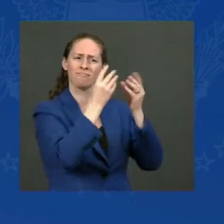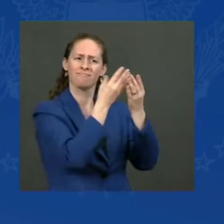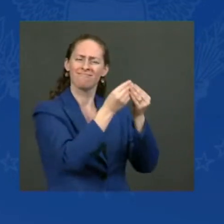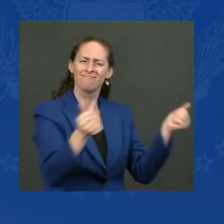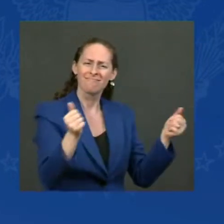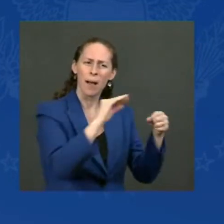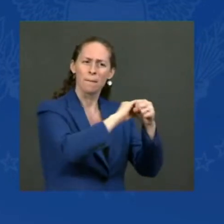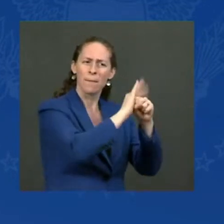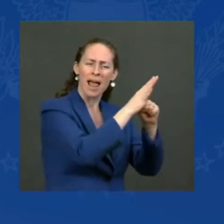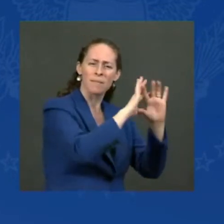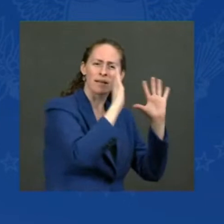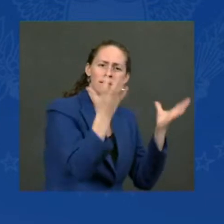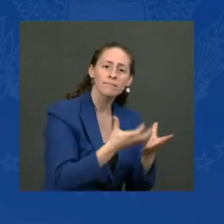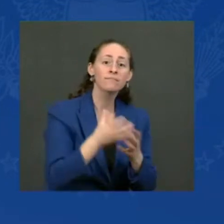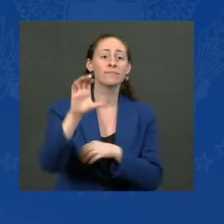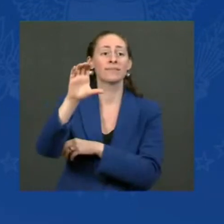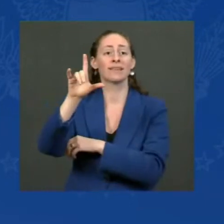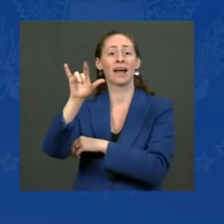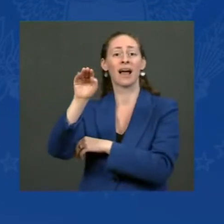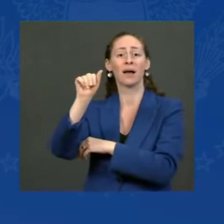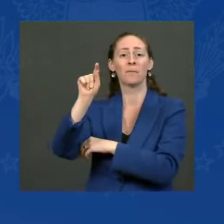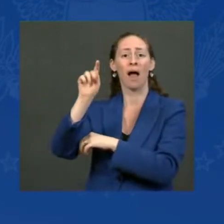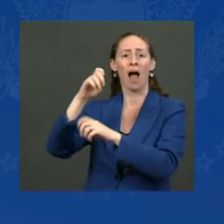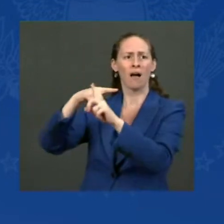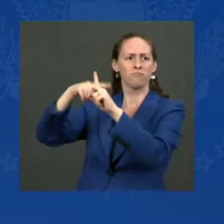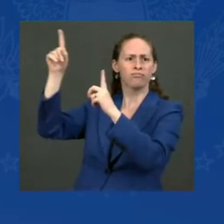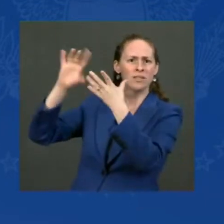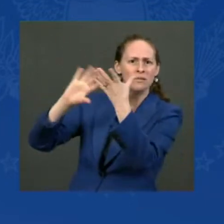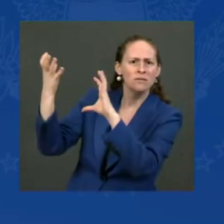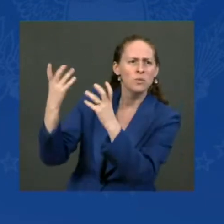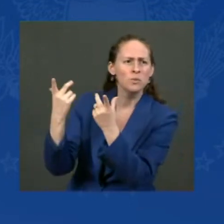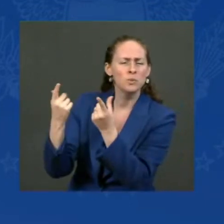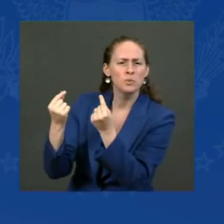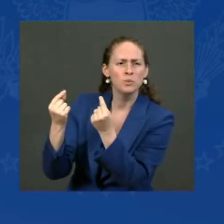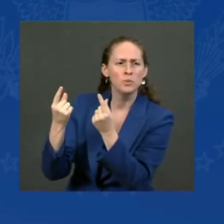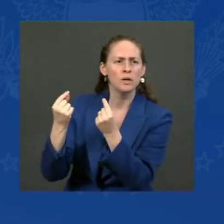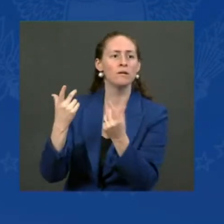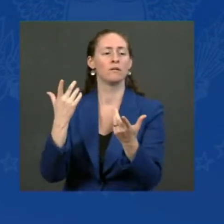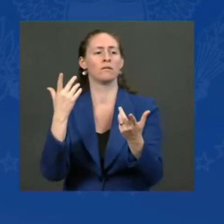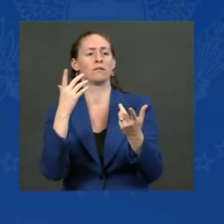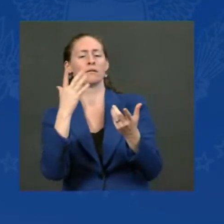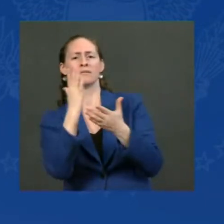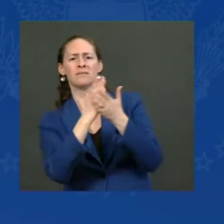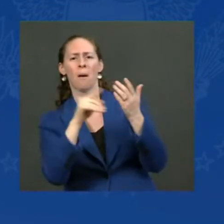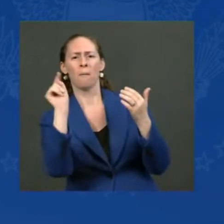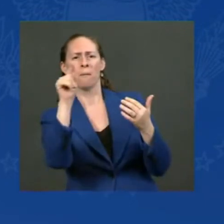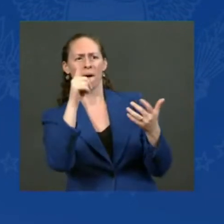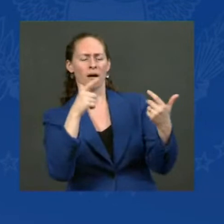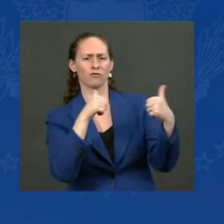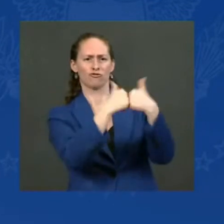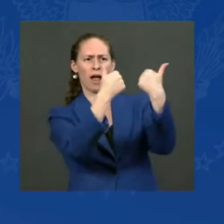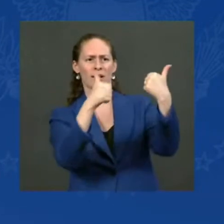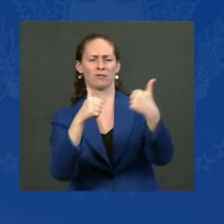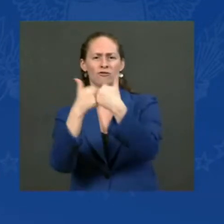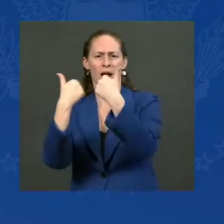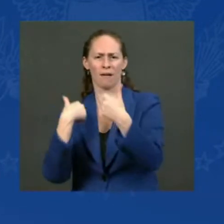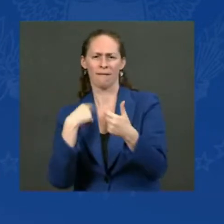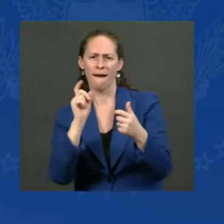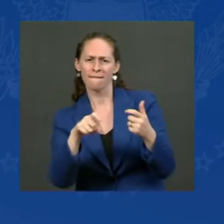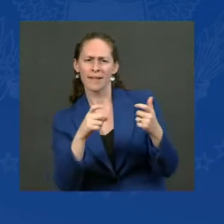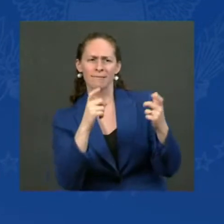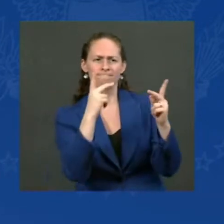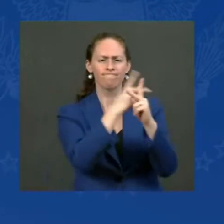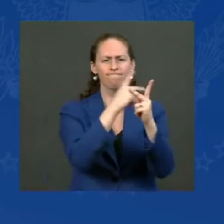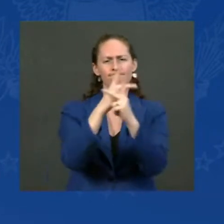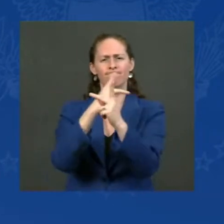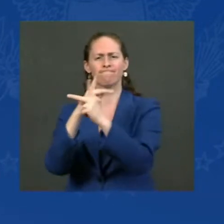managing the shifts in global power dynamics, shaping the rules of the world on vital issues like trade, cyber,